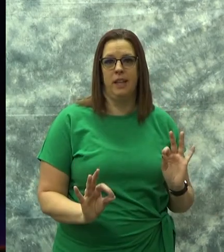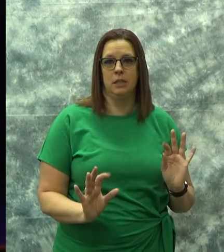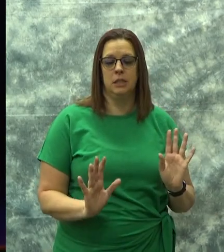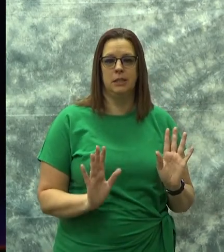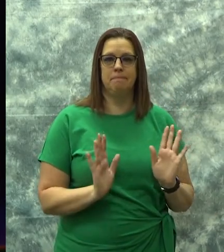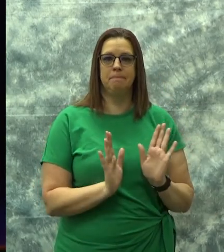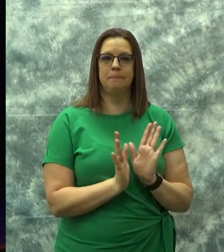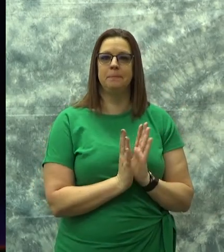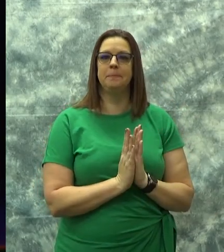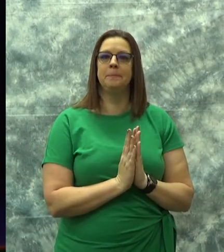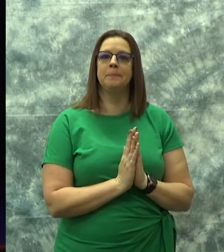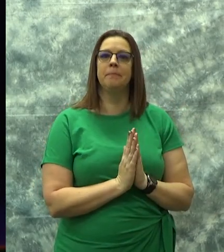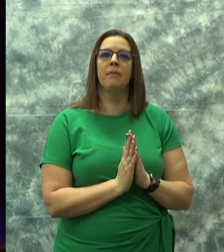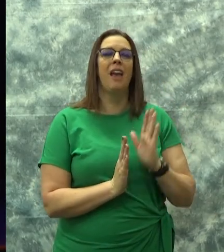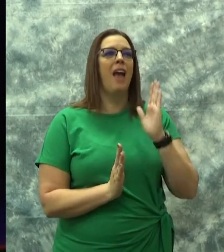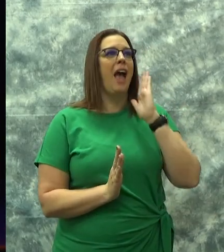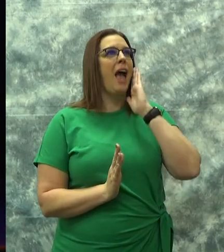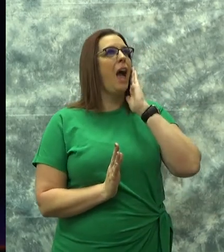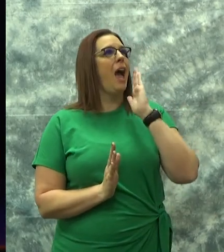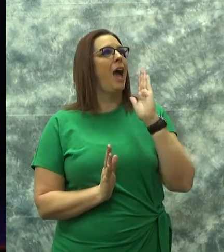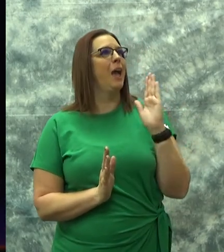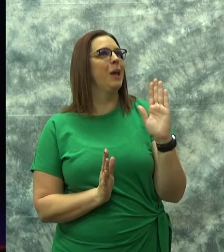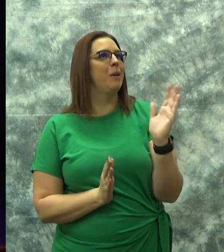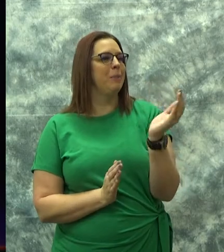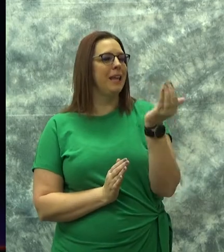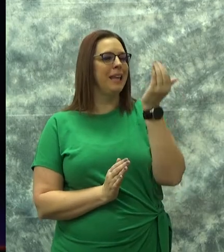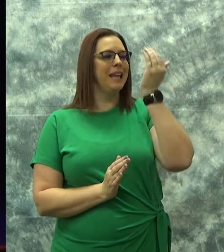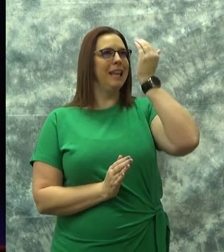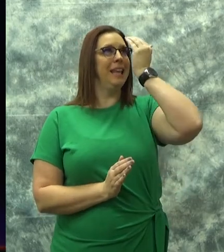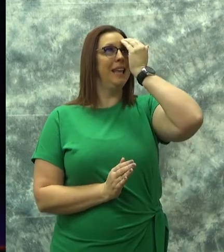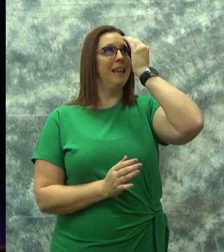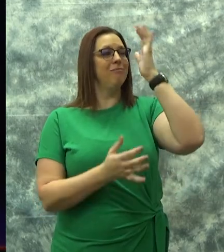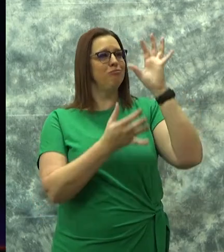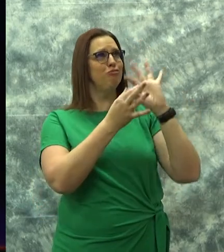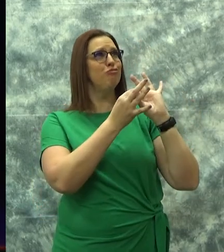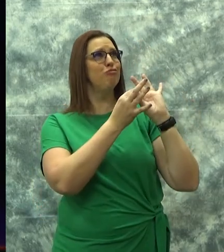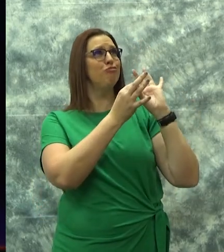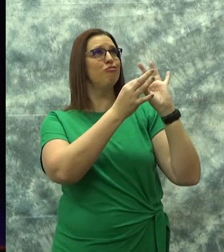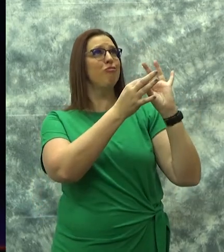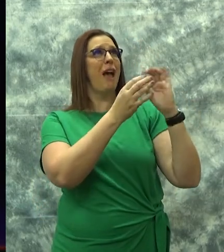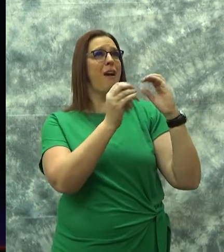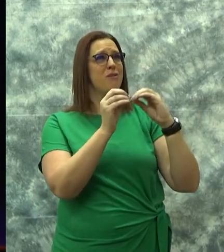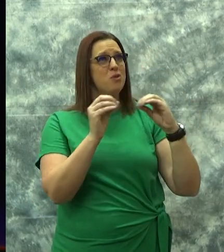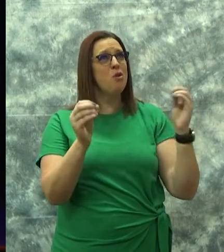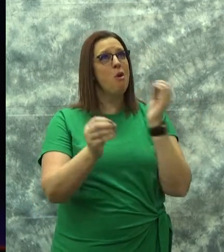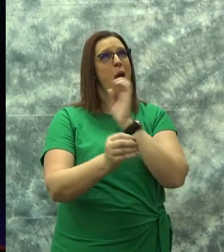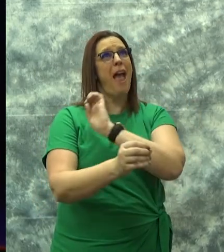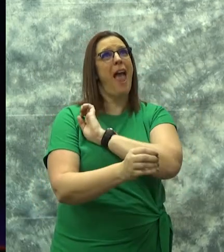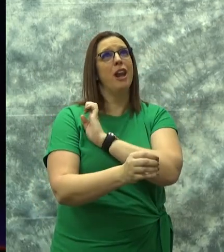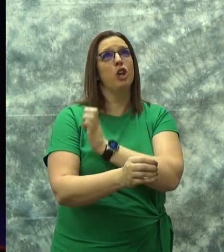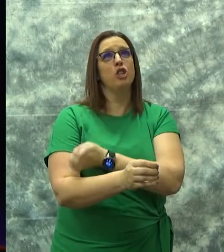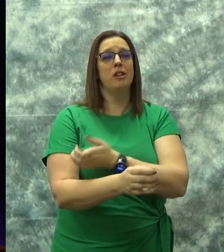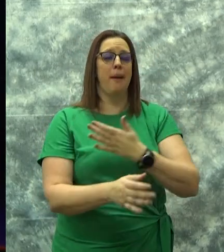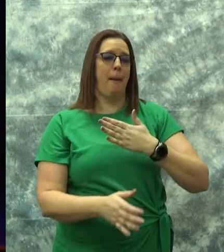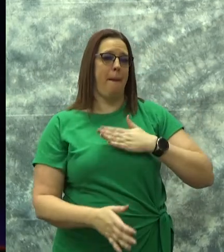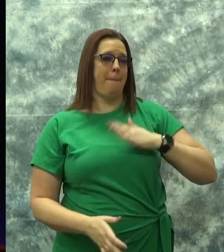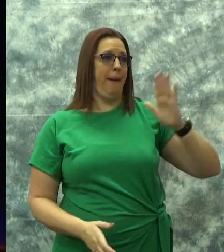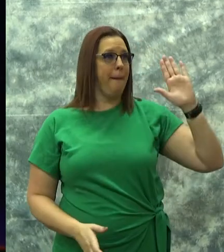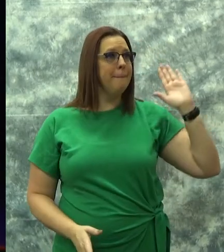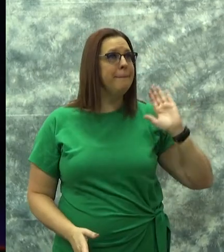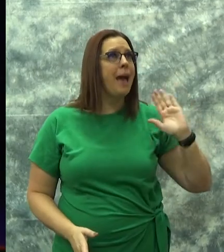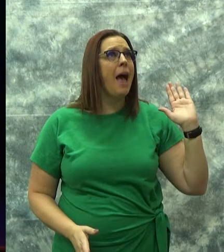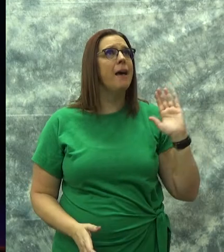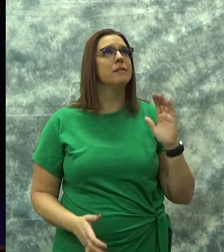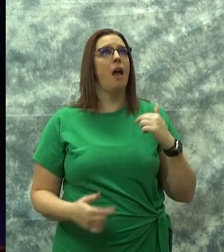I'll be perfect. I'll be enlightened. I'll no longer have any energy about my